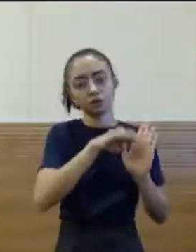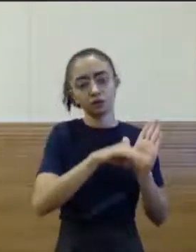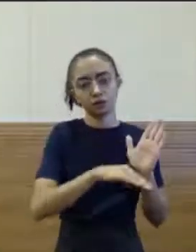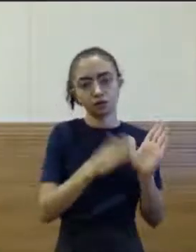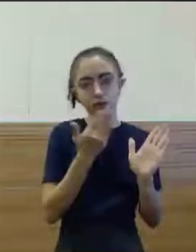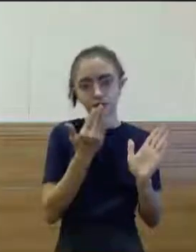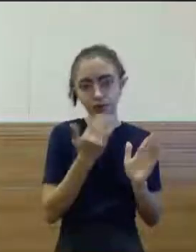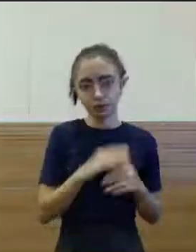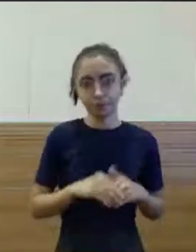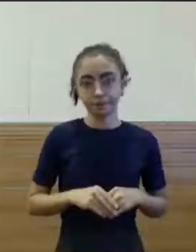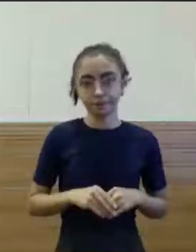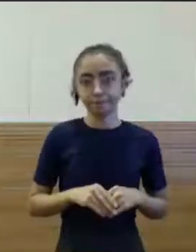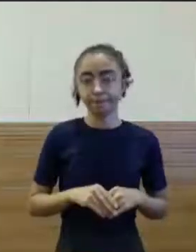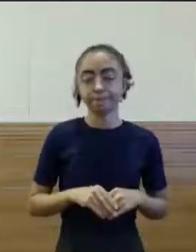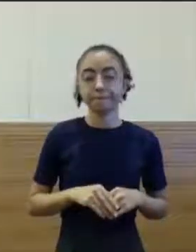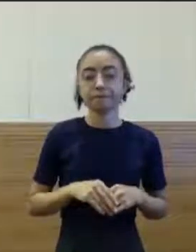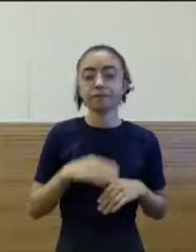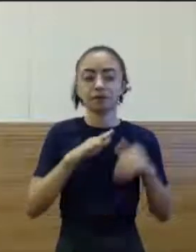well,